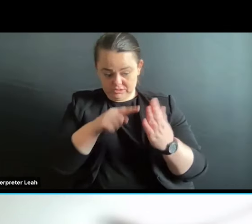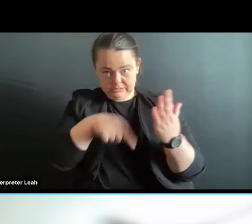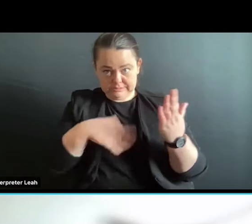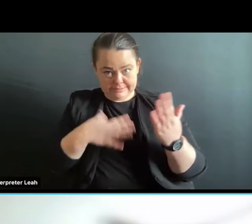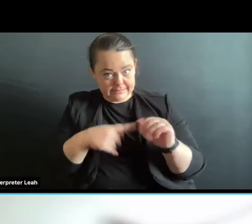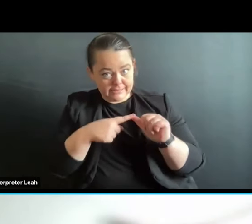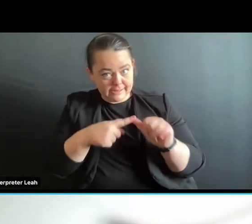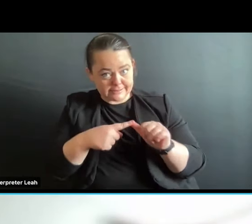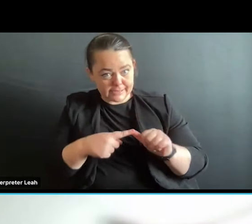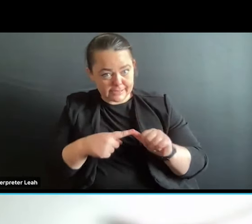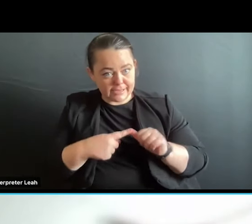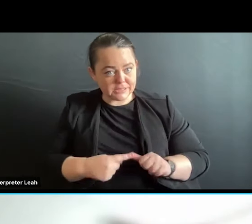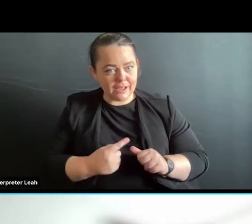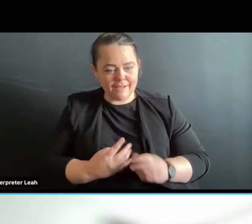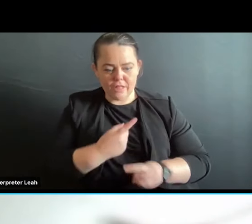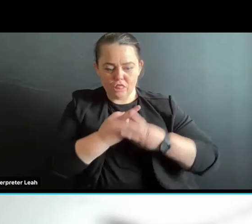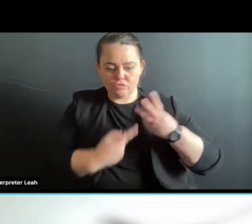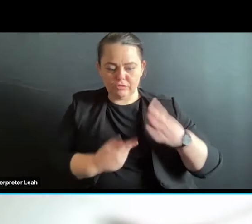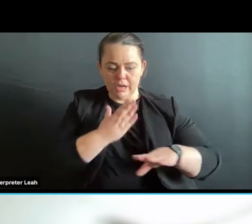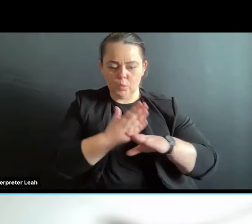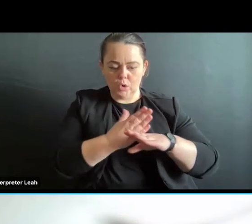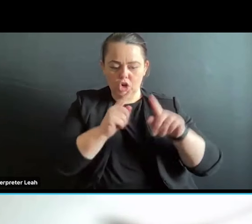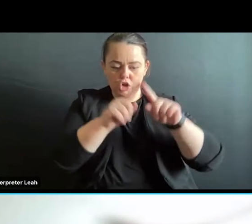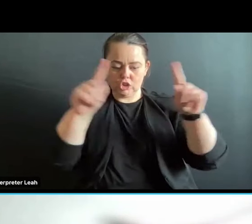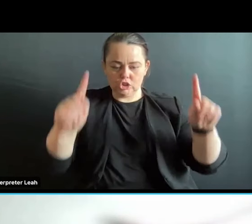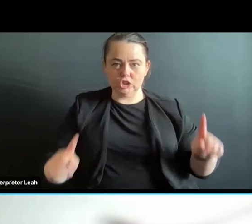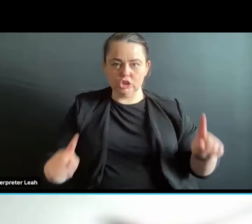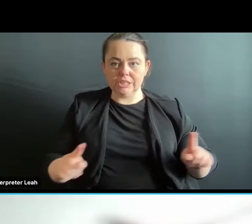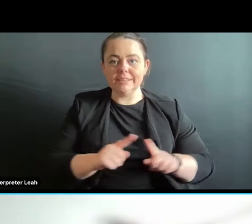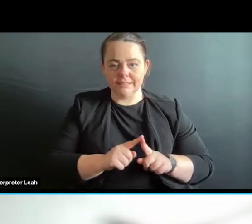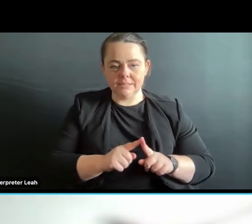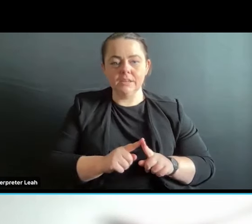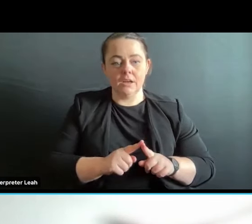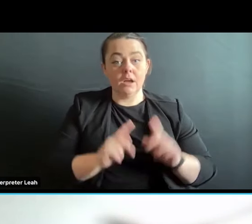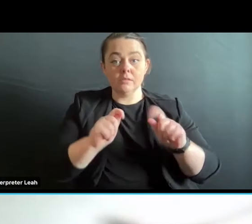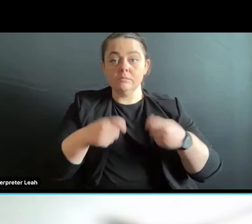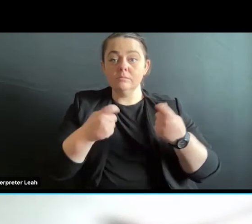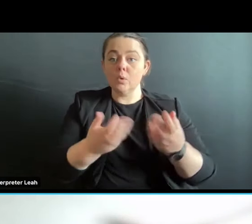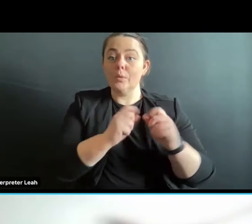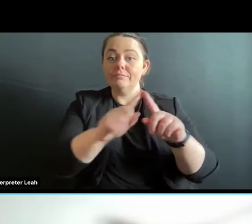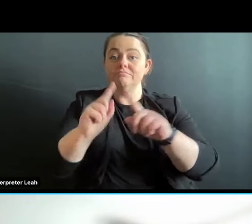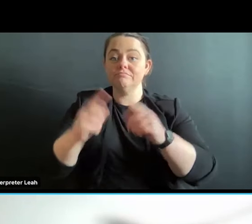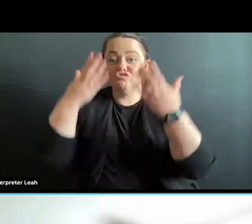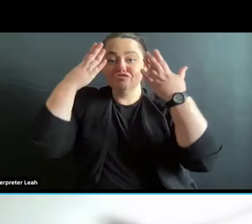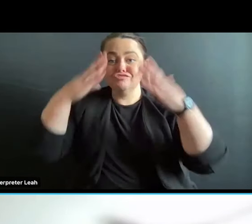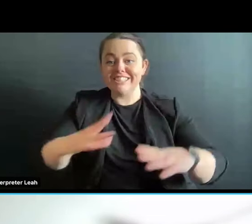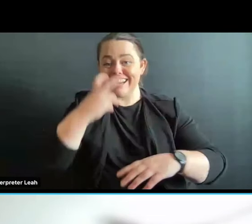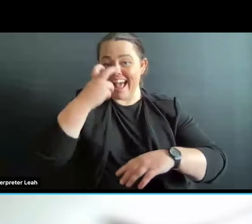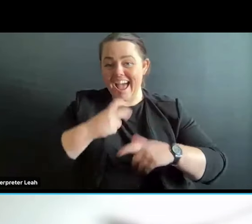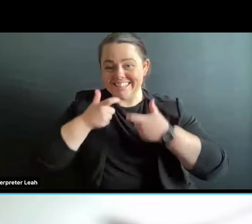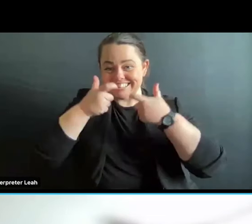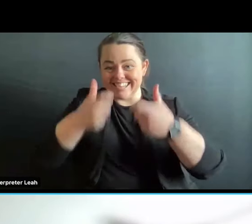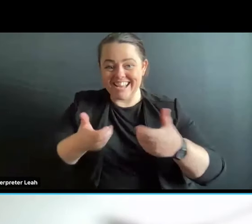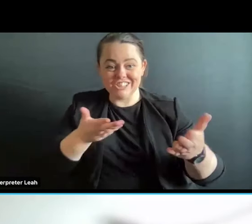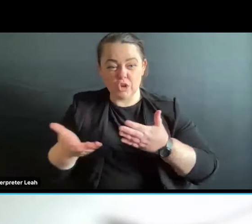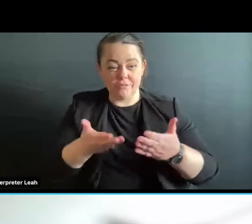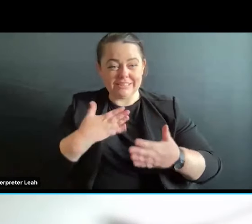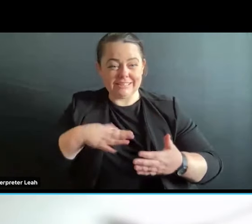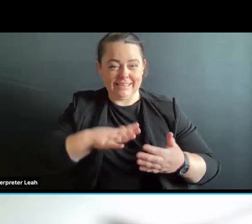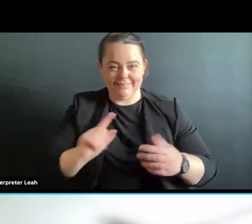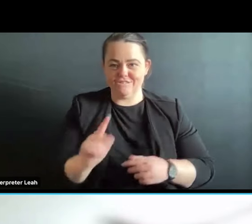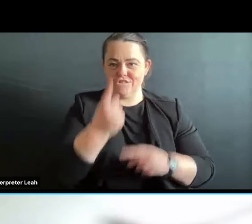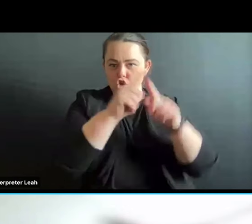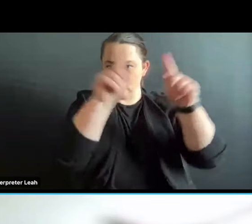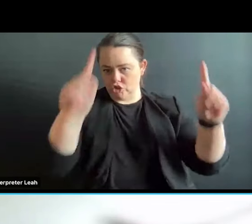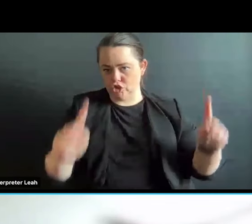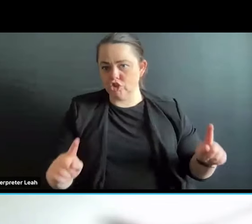the first worksheet on screen now. Providers with residential aged care services need to complete just this first